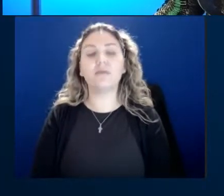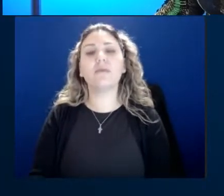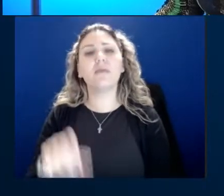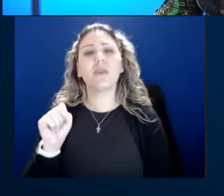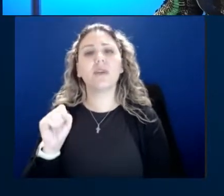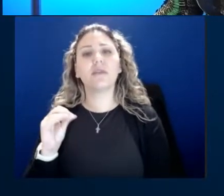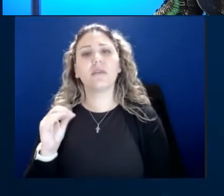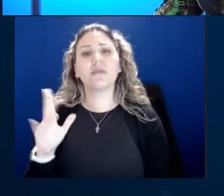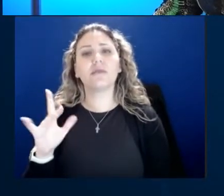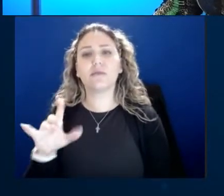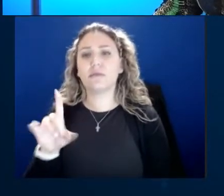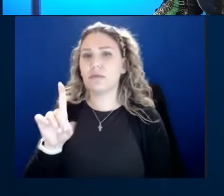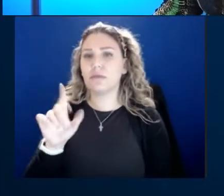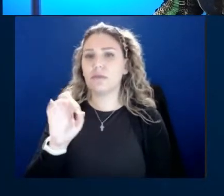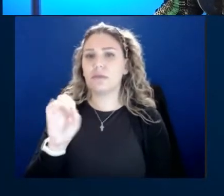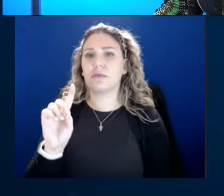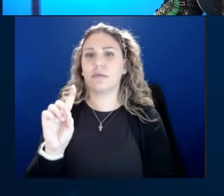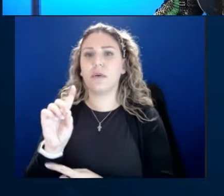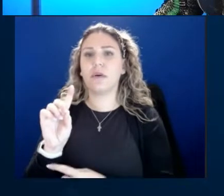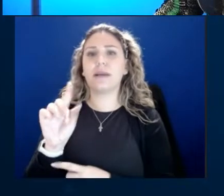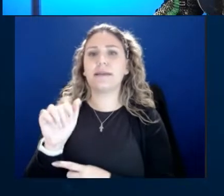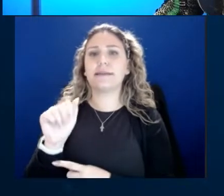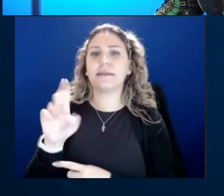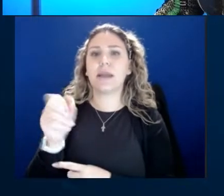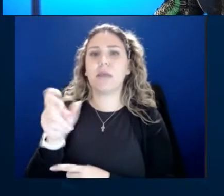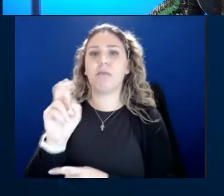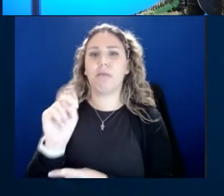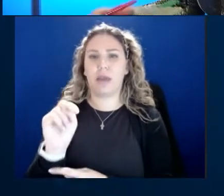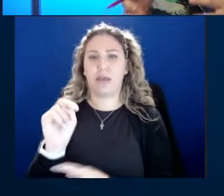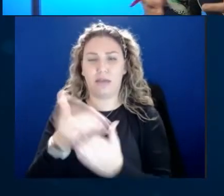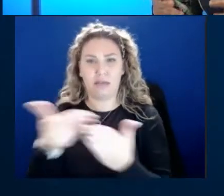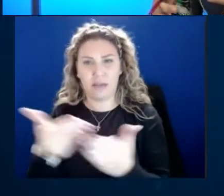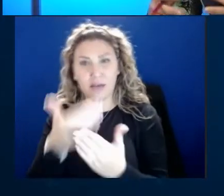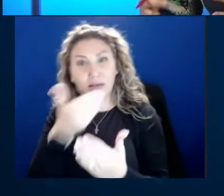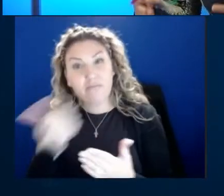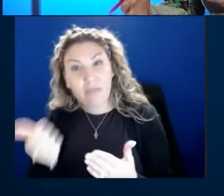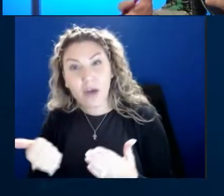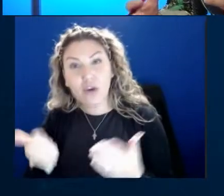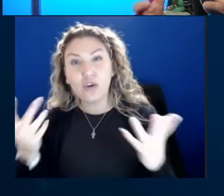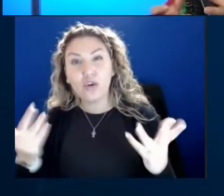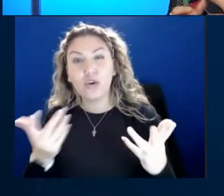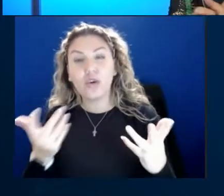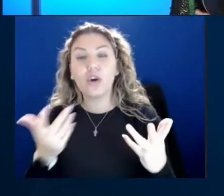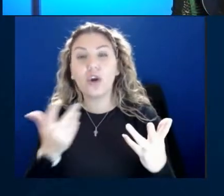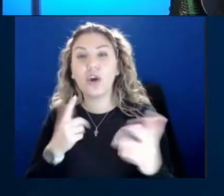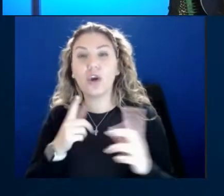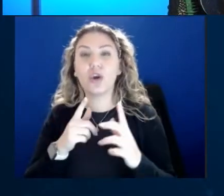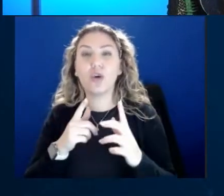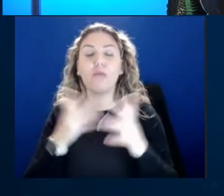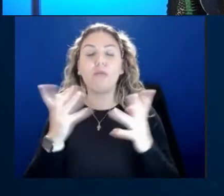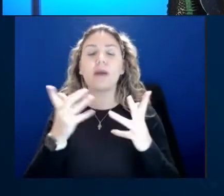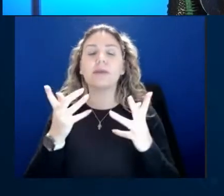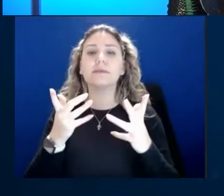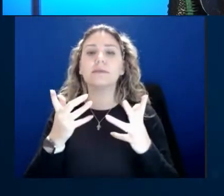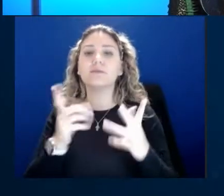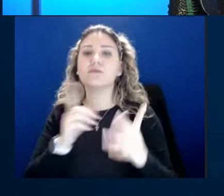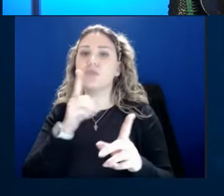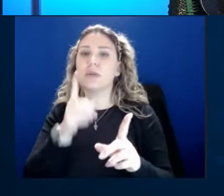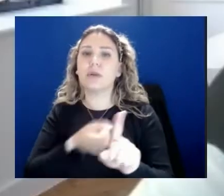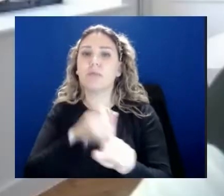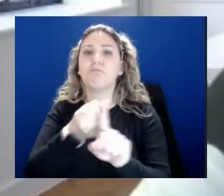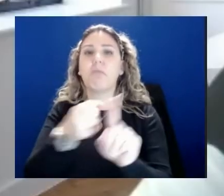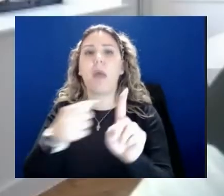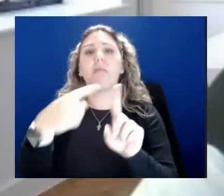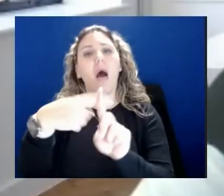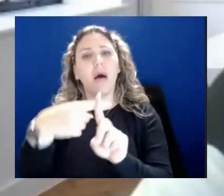have things gotten better from where you sit? What has really made some of the bigger differences?